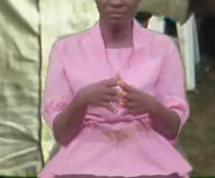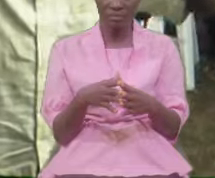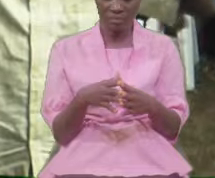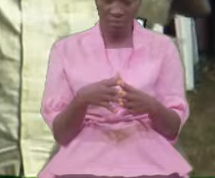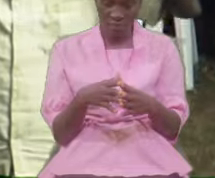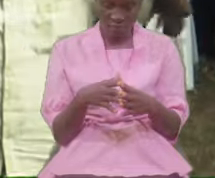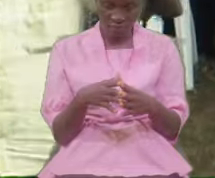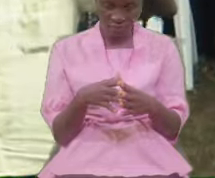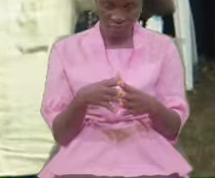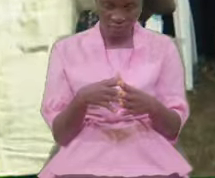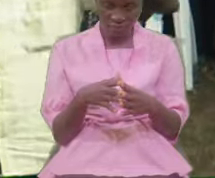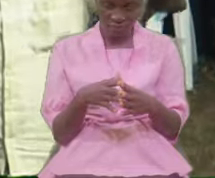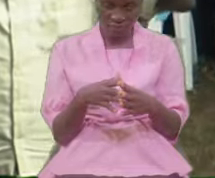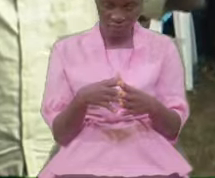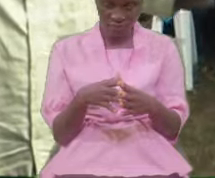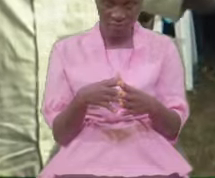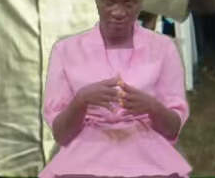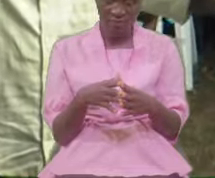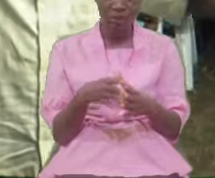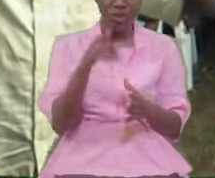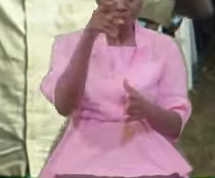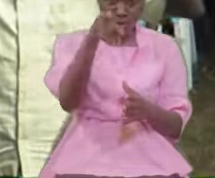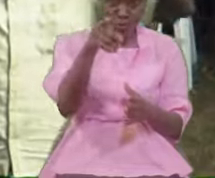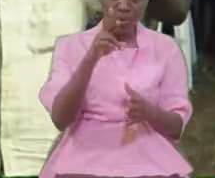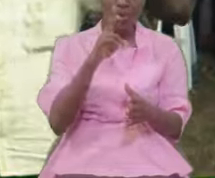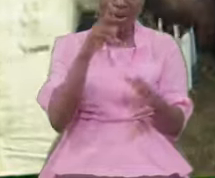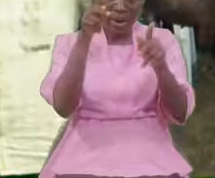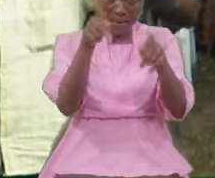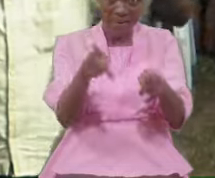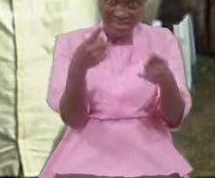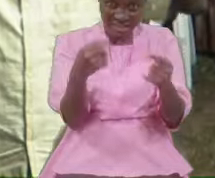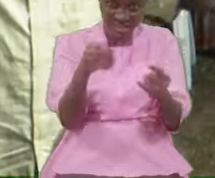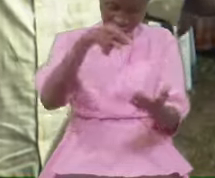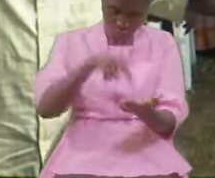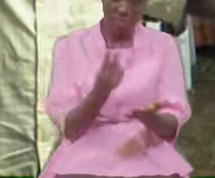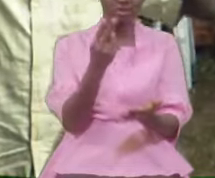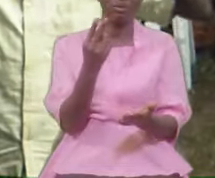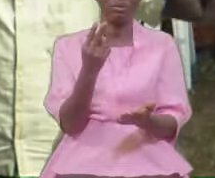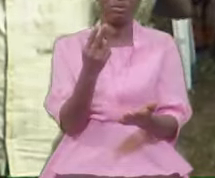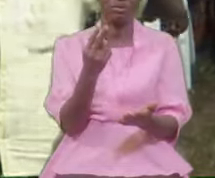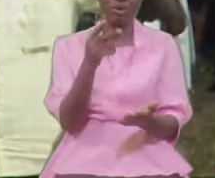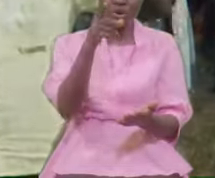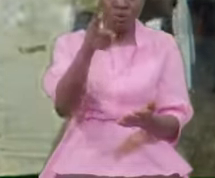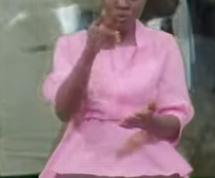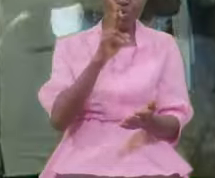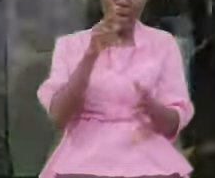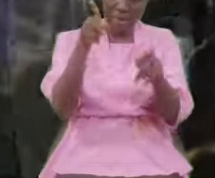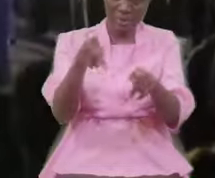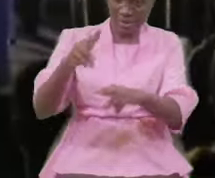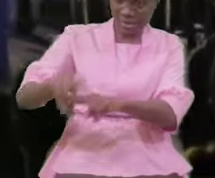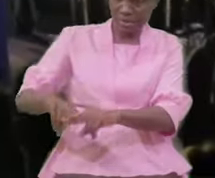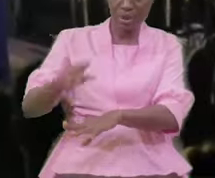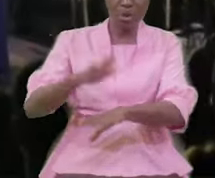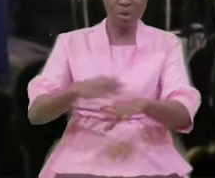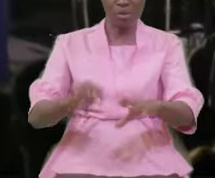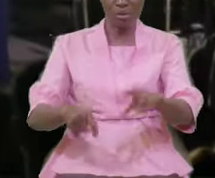pang You are the one to get up Ikaw You are the one seting on the chair k ikaw